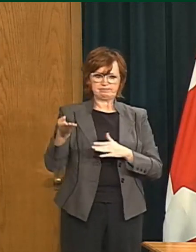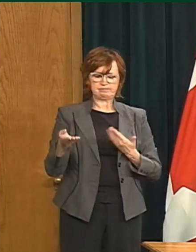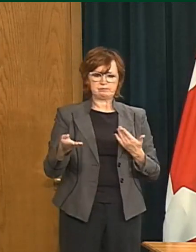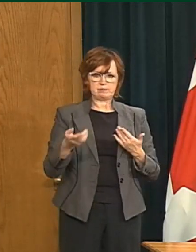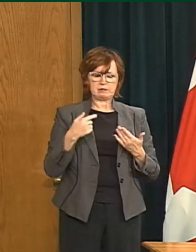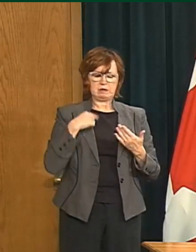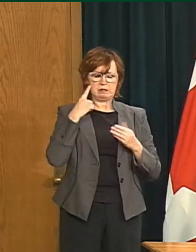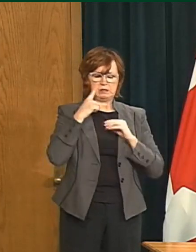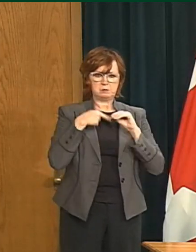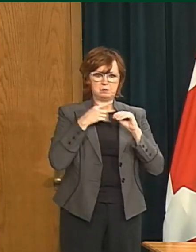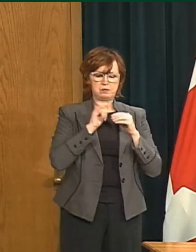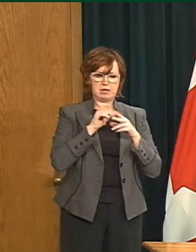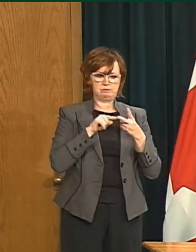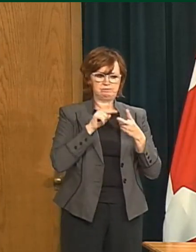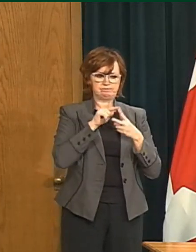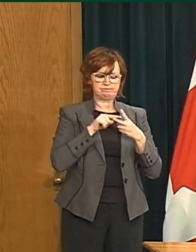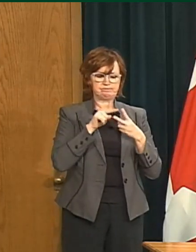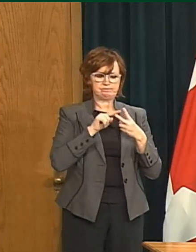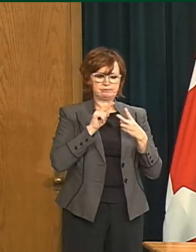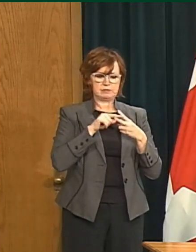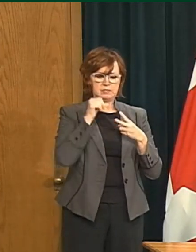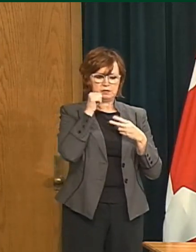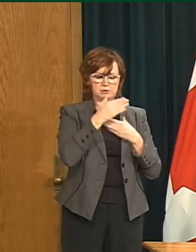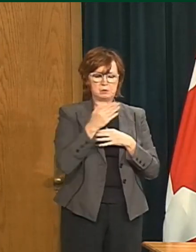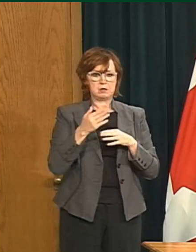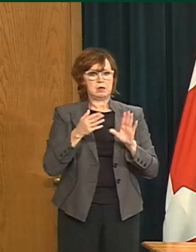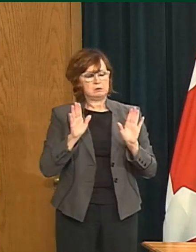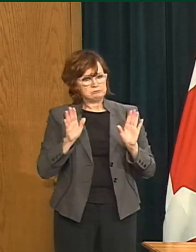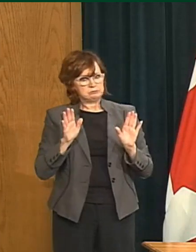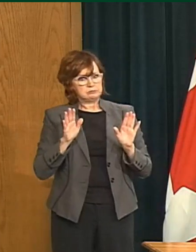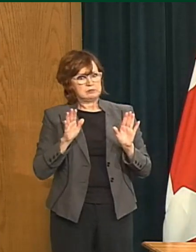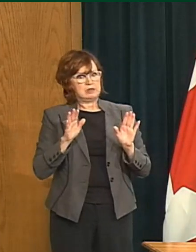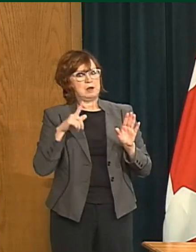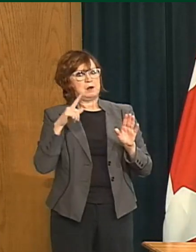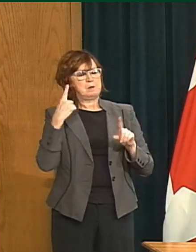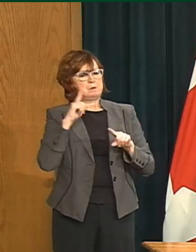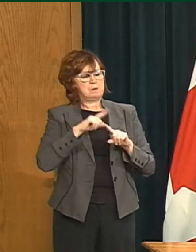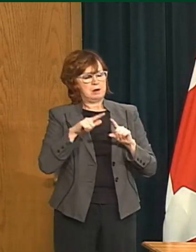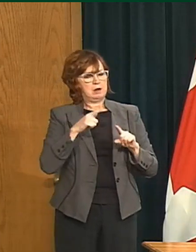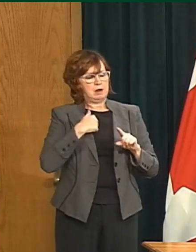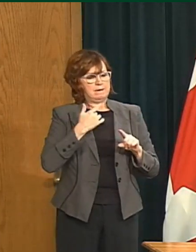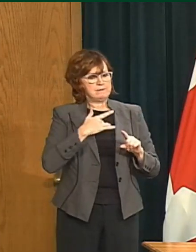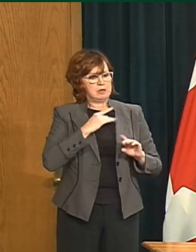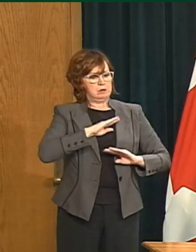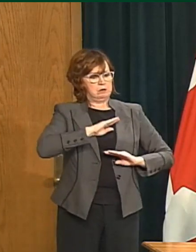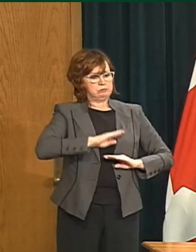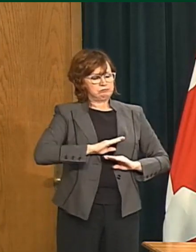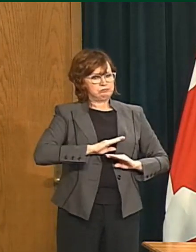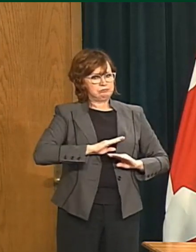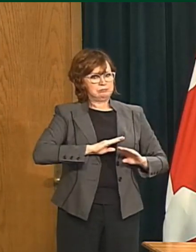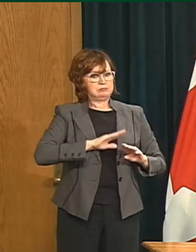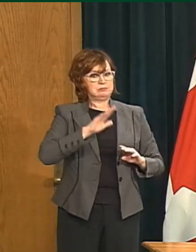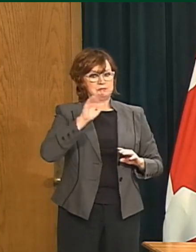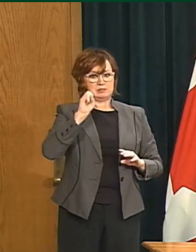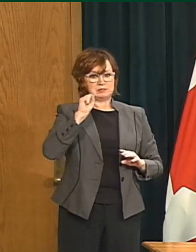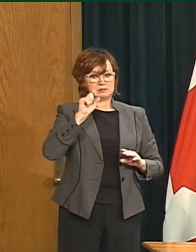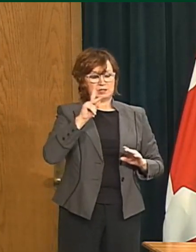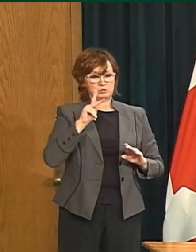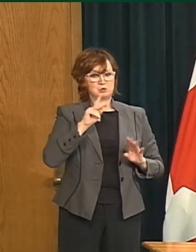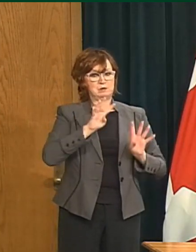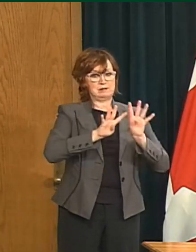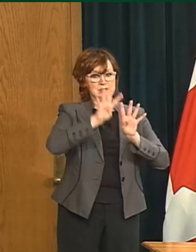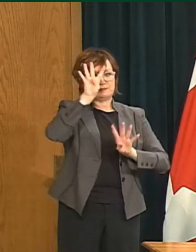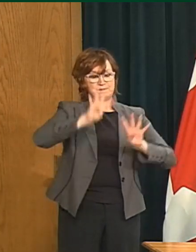that, our economy in Saskatchewan, I would say we should be very thankful for the diversity that we have. We are,